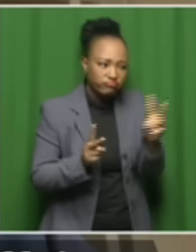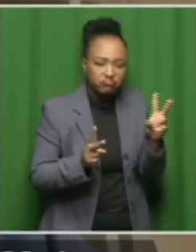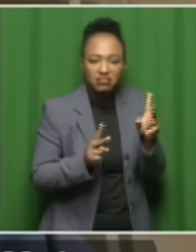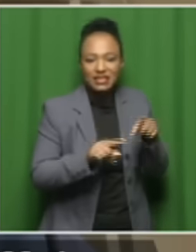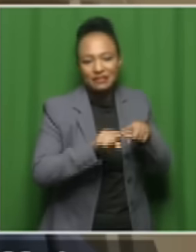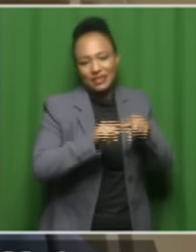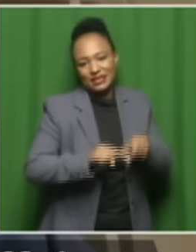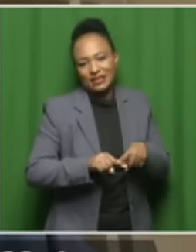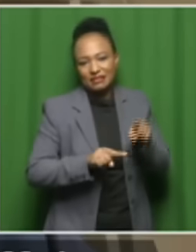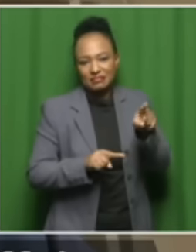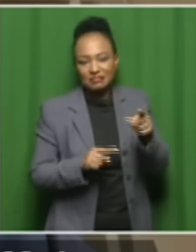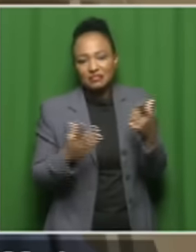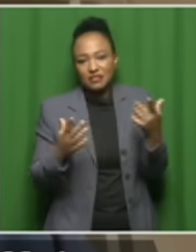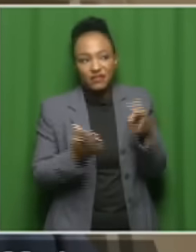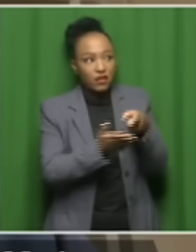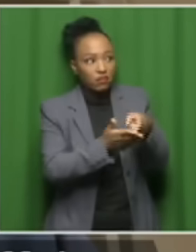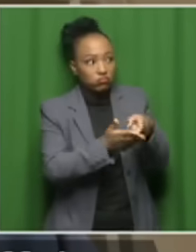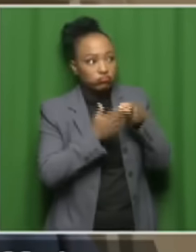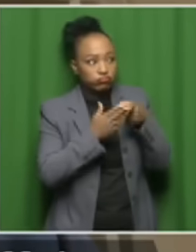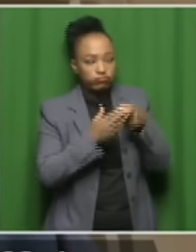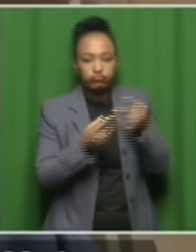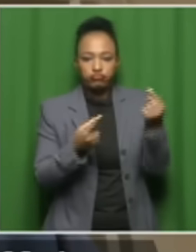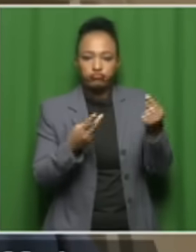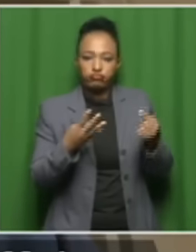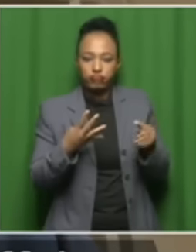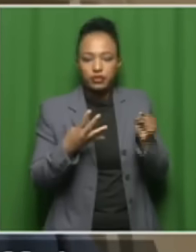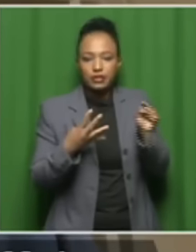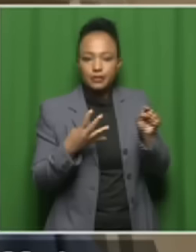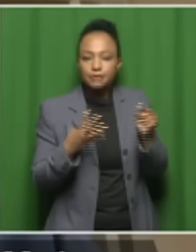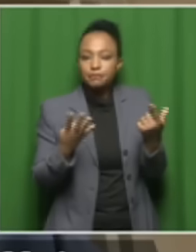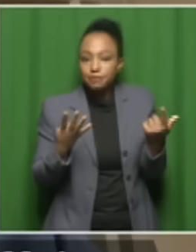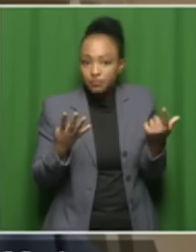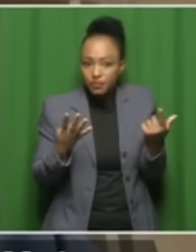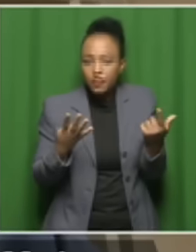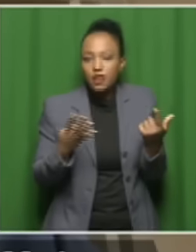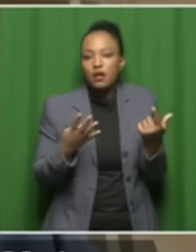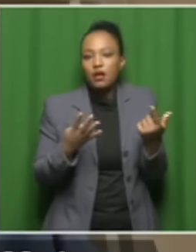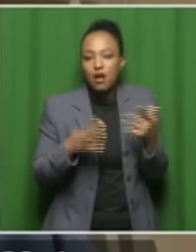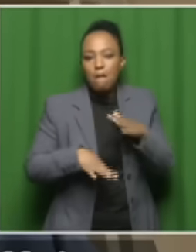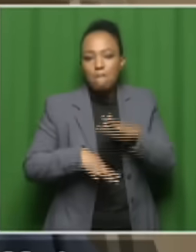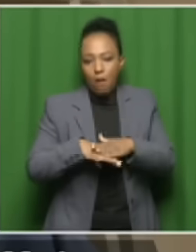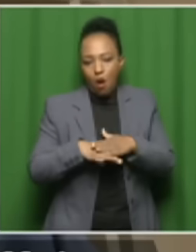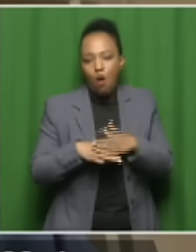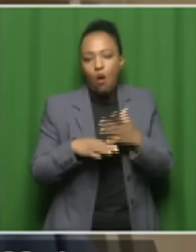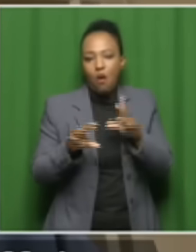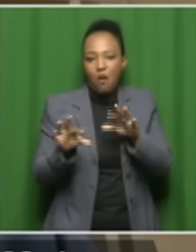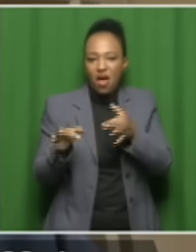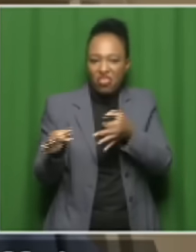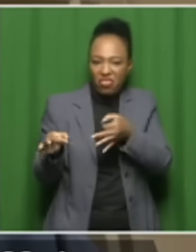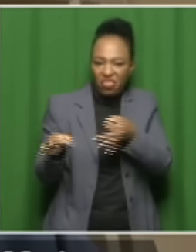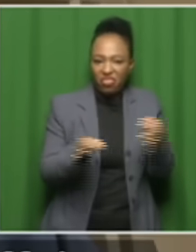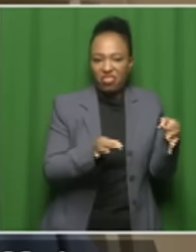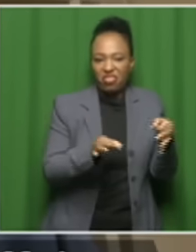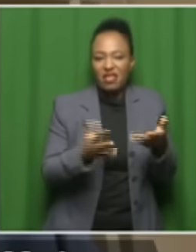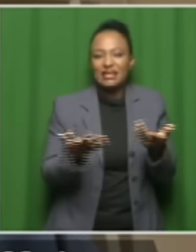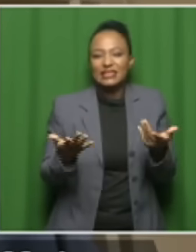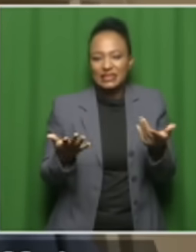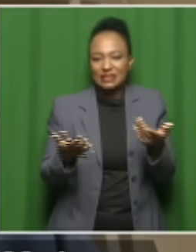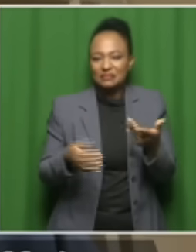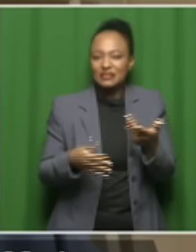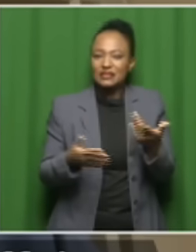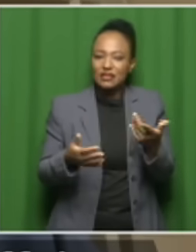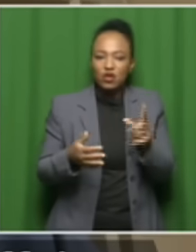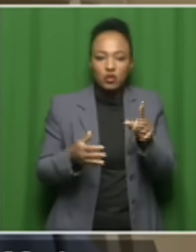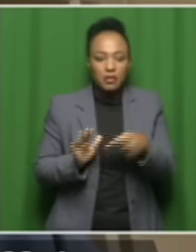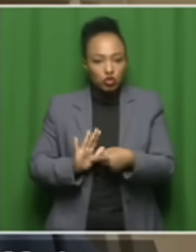set of cumbersome requirements, it's going to make it more onerous and more time-consuming. You're going to have to show